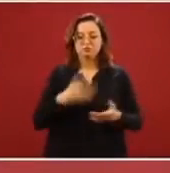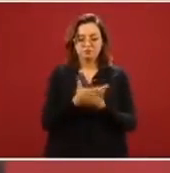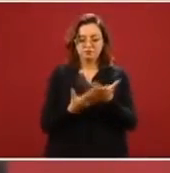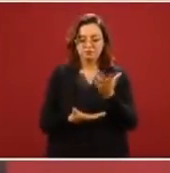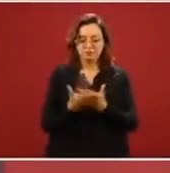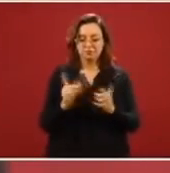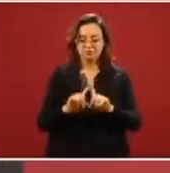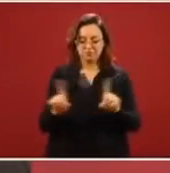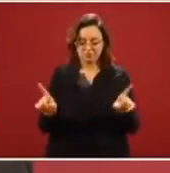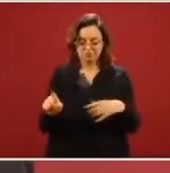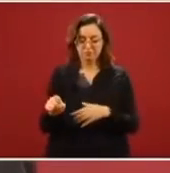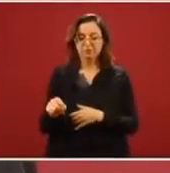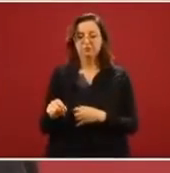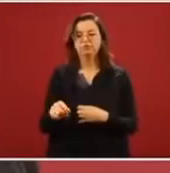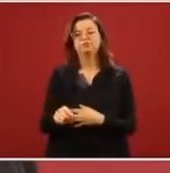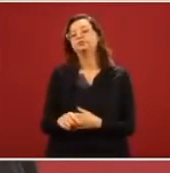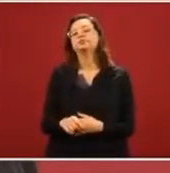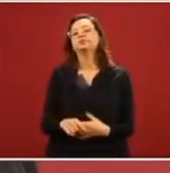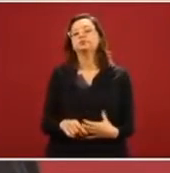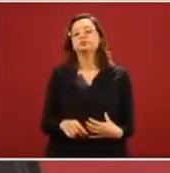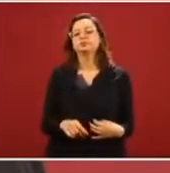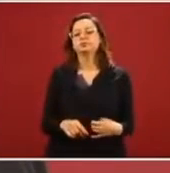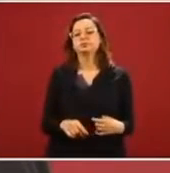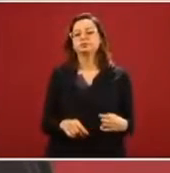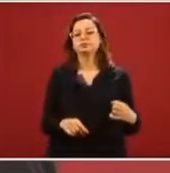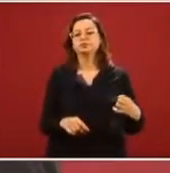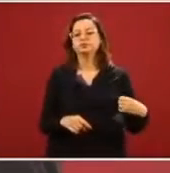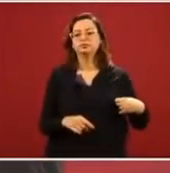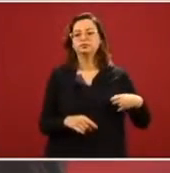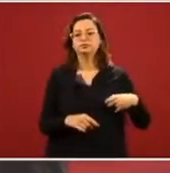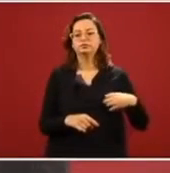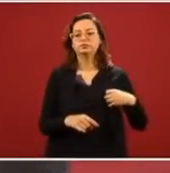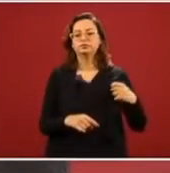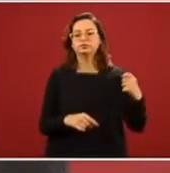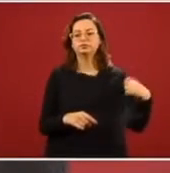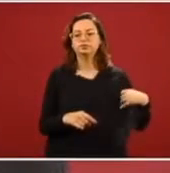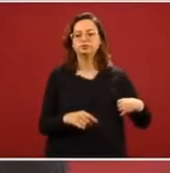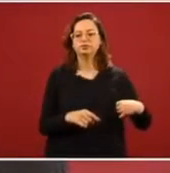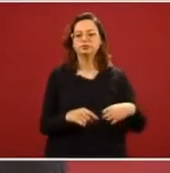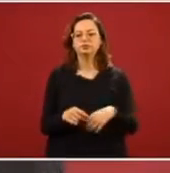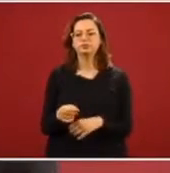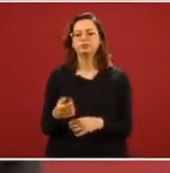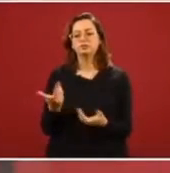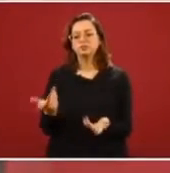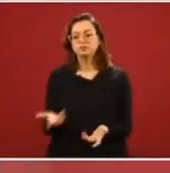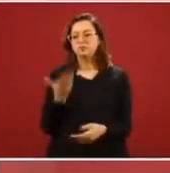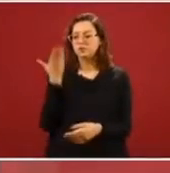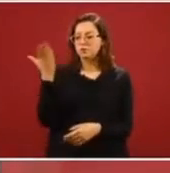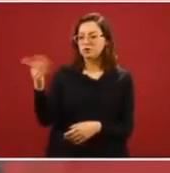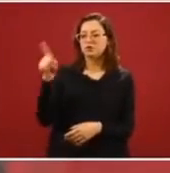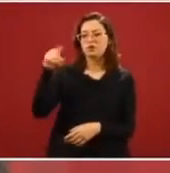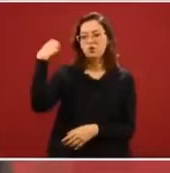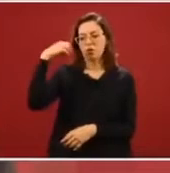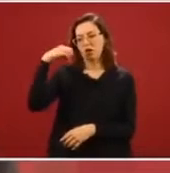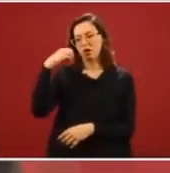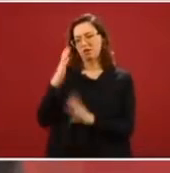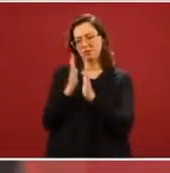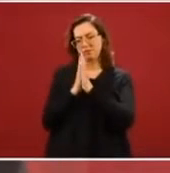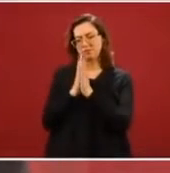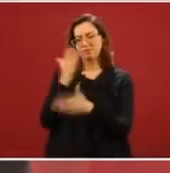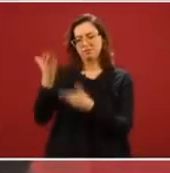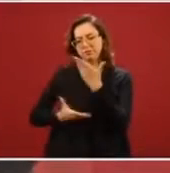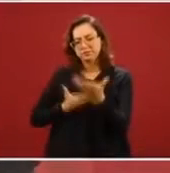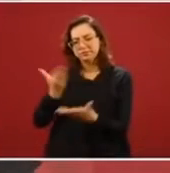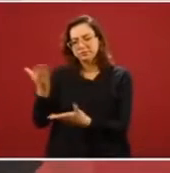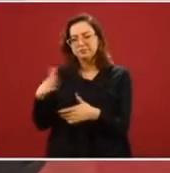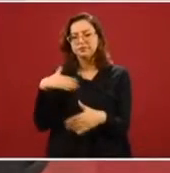Entonces, any pedirle motive. eso But I would a, like to ask that nuestros amigos to our oaxaqueños, friends from Oaxaca